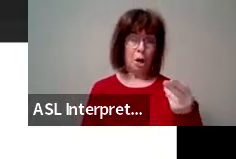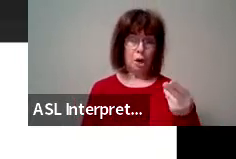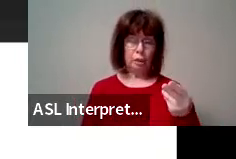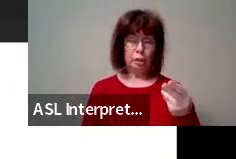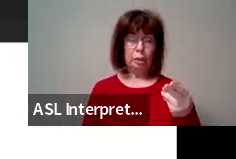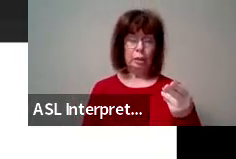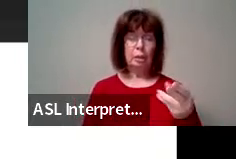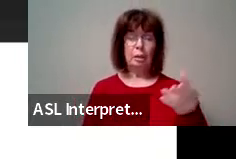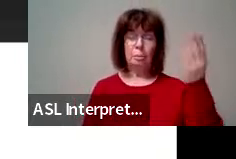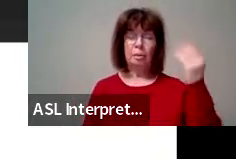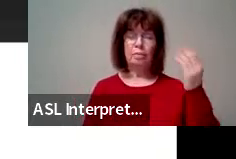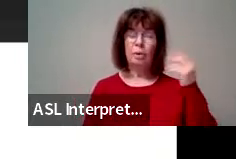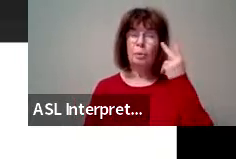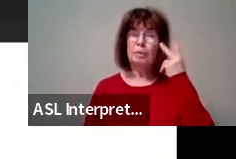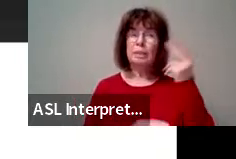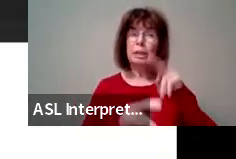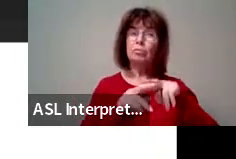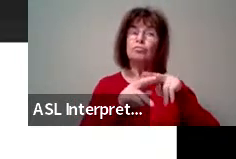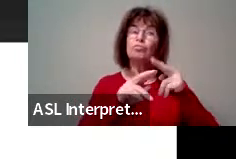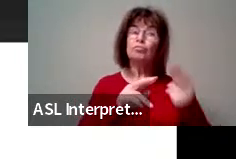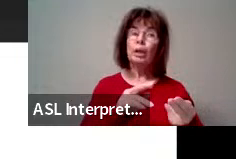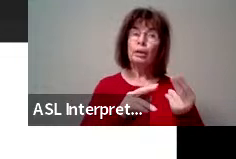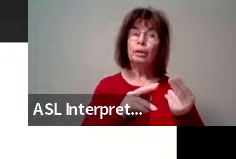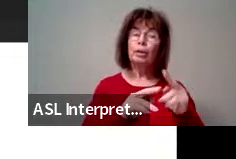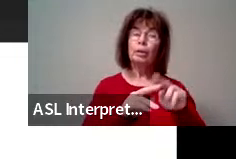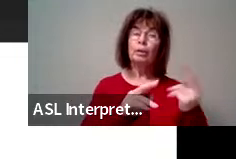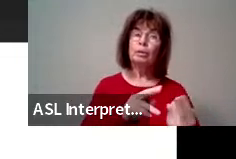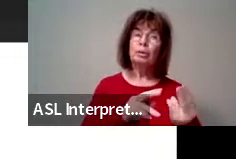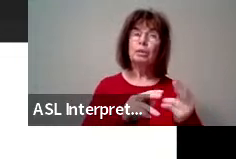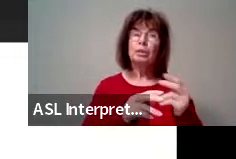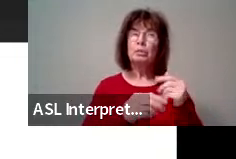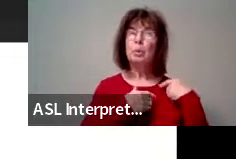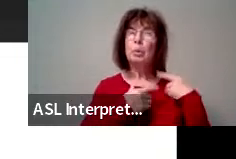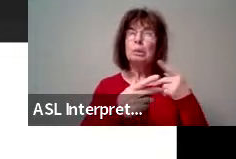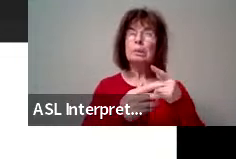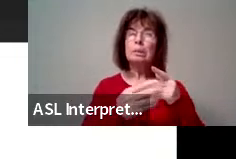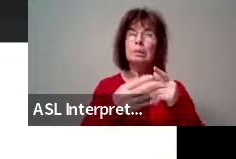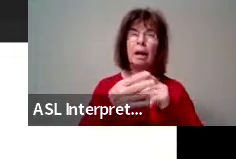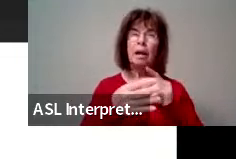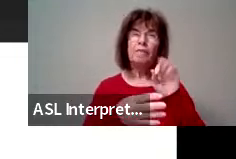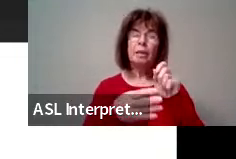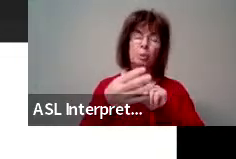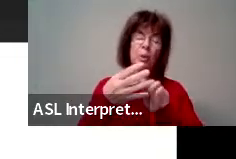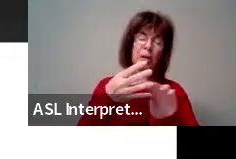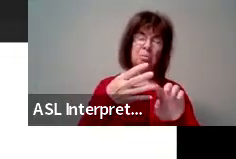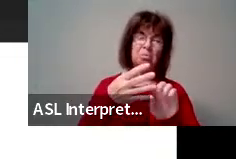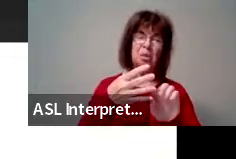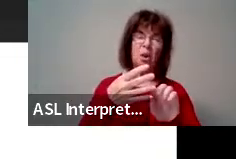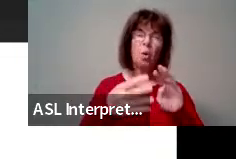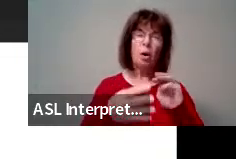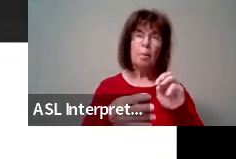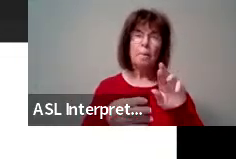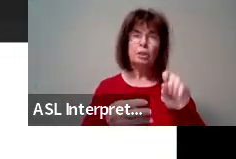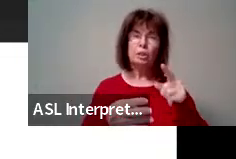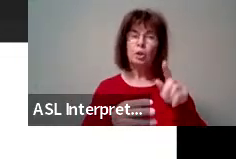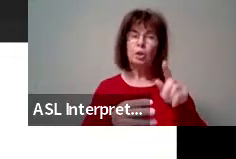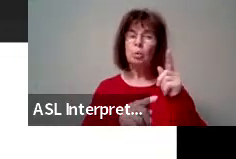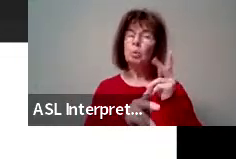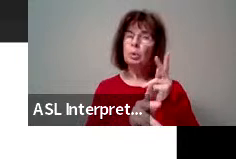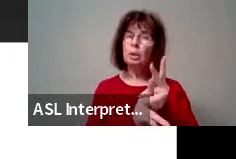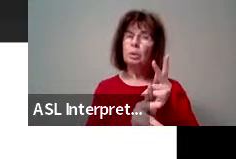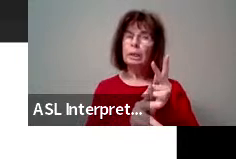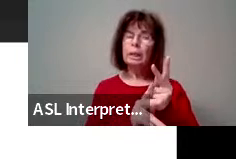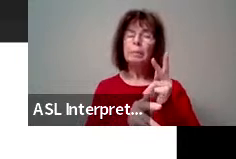we've seen a decline in cases towards the end of February, March. So we are keeping our staffing as stable as possible